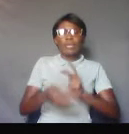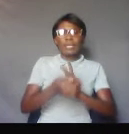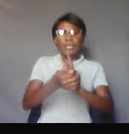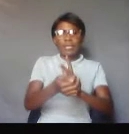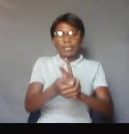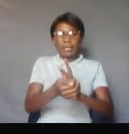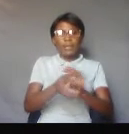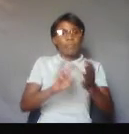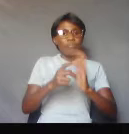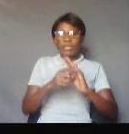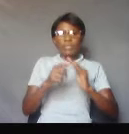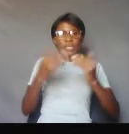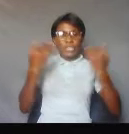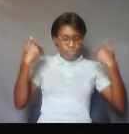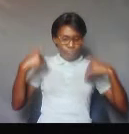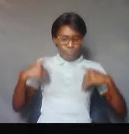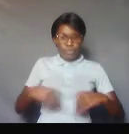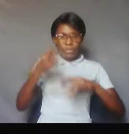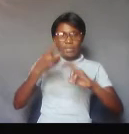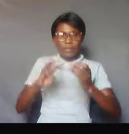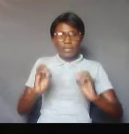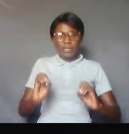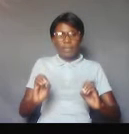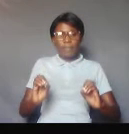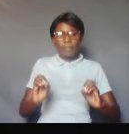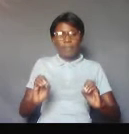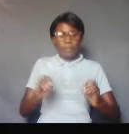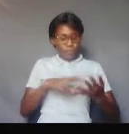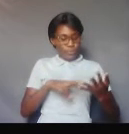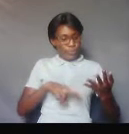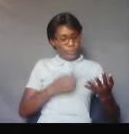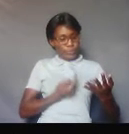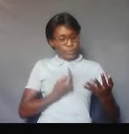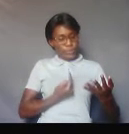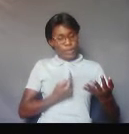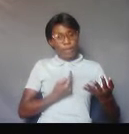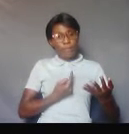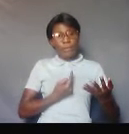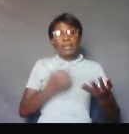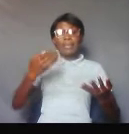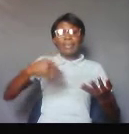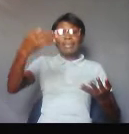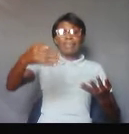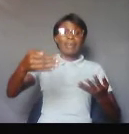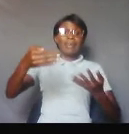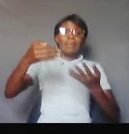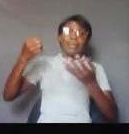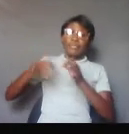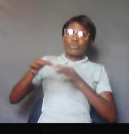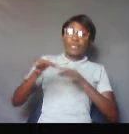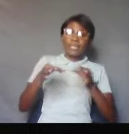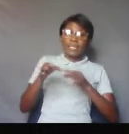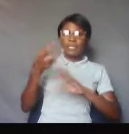is by able-bodied people reading the Bible for themselves to uphold the community of able-bodied people. And that's why